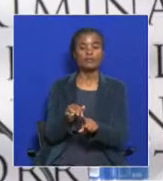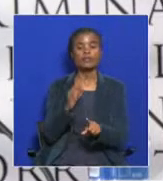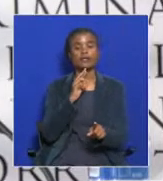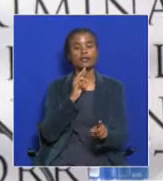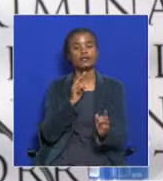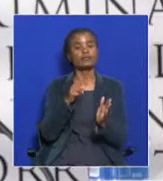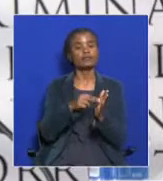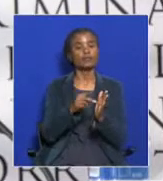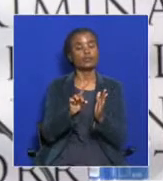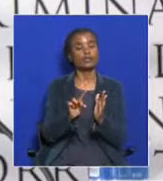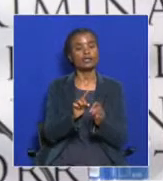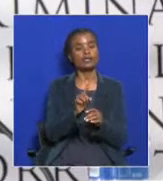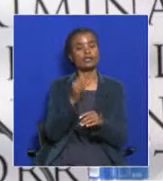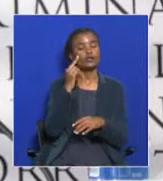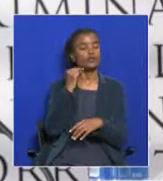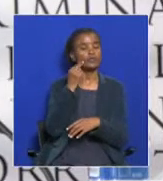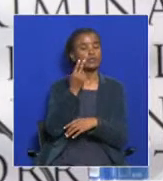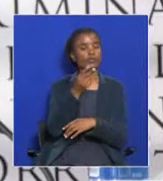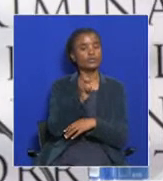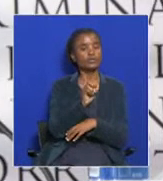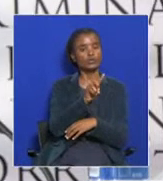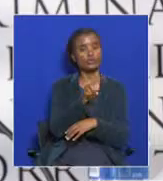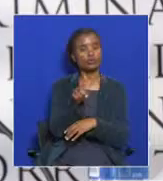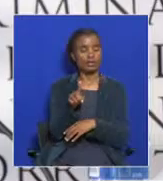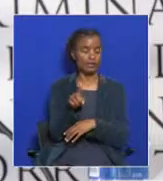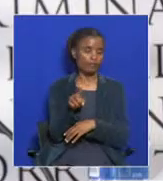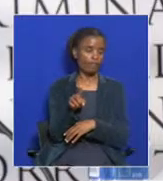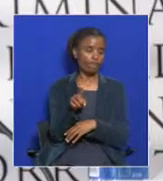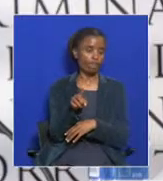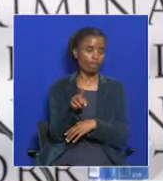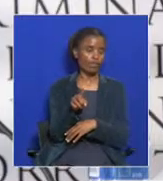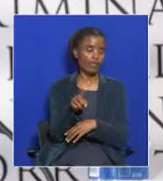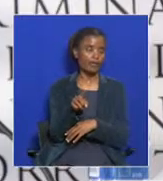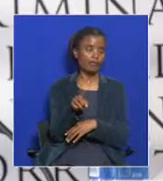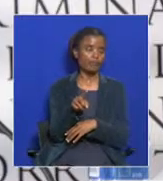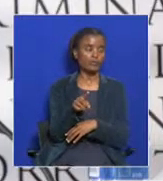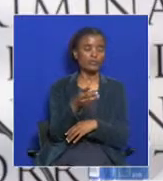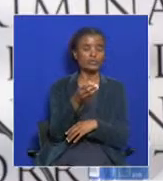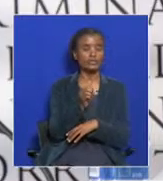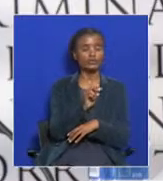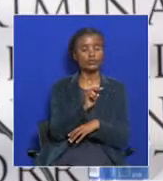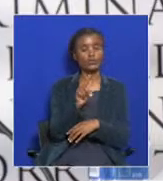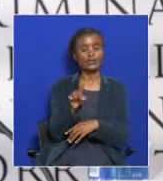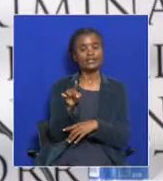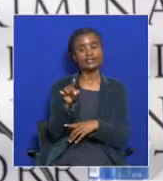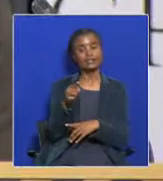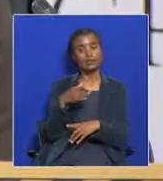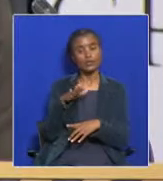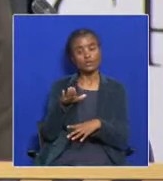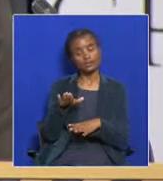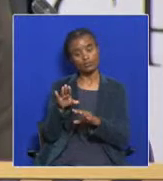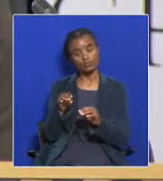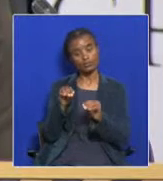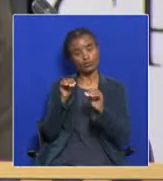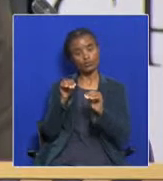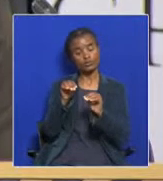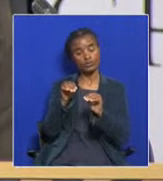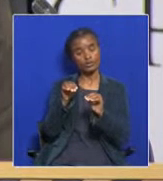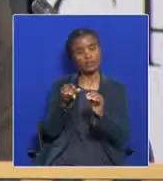2021. Mm-hmm. And he was seeking to be promoted to the rank of captain.